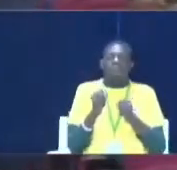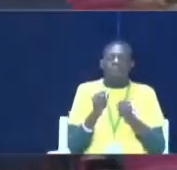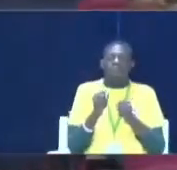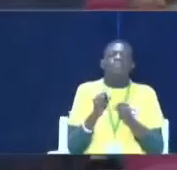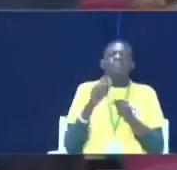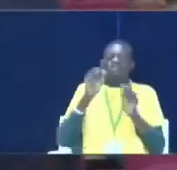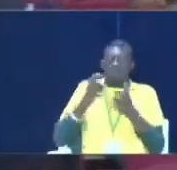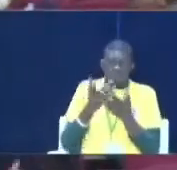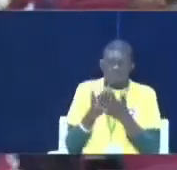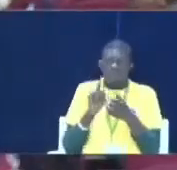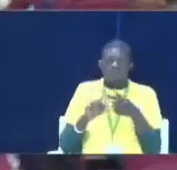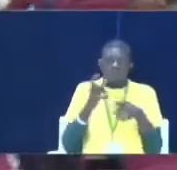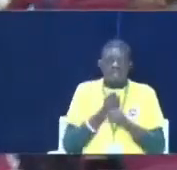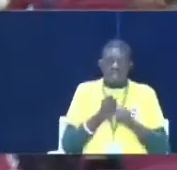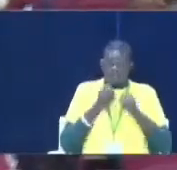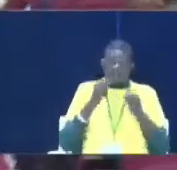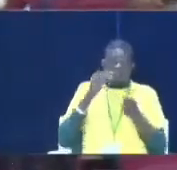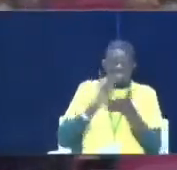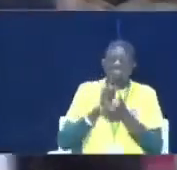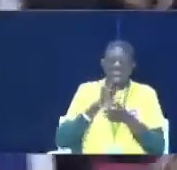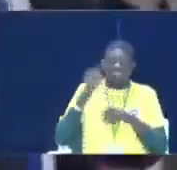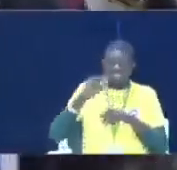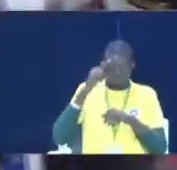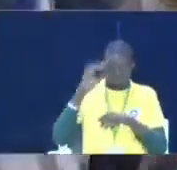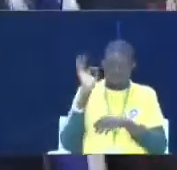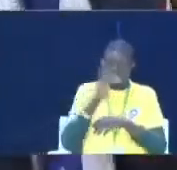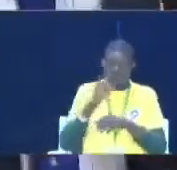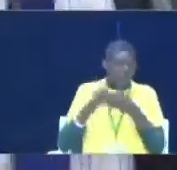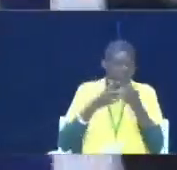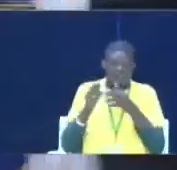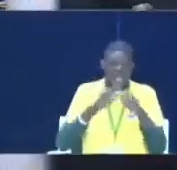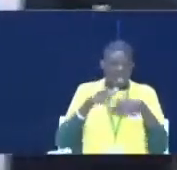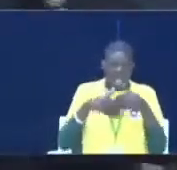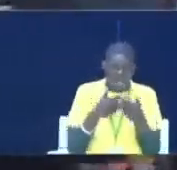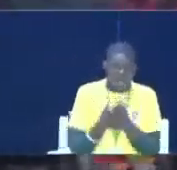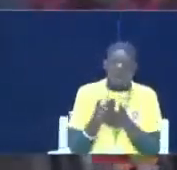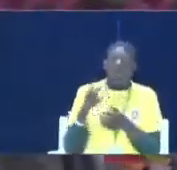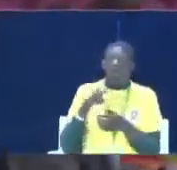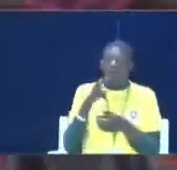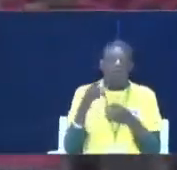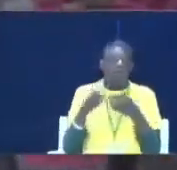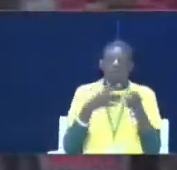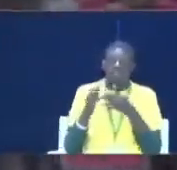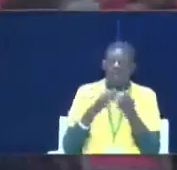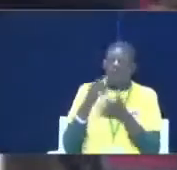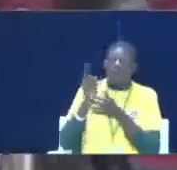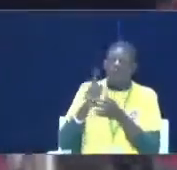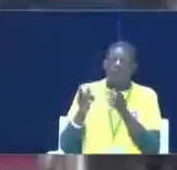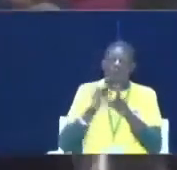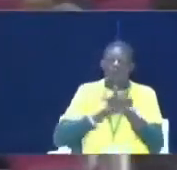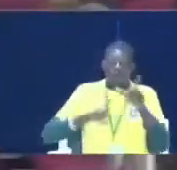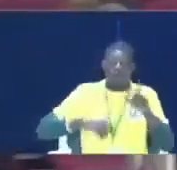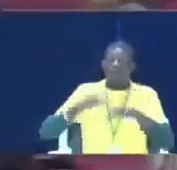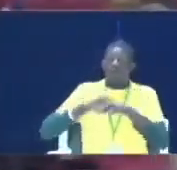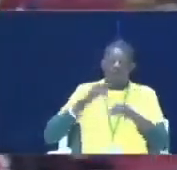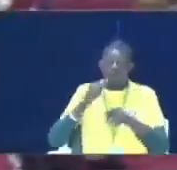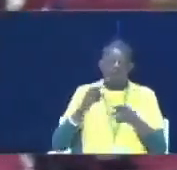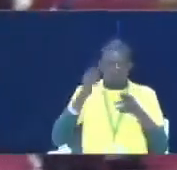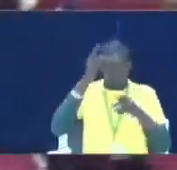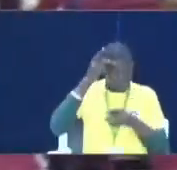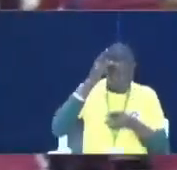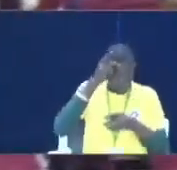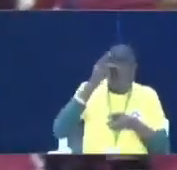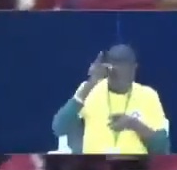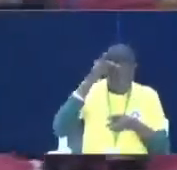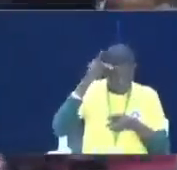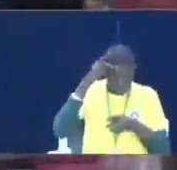the genuine power that is needed for your ministry? It doesn't matter the sphere. It doesn't matter where the Lord has called you. In the political sphere, in the